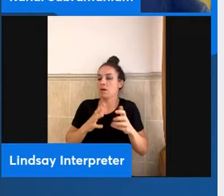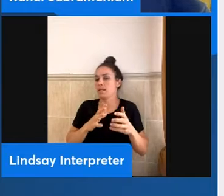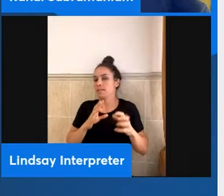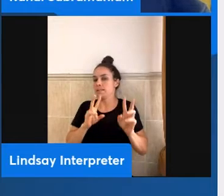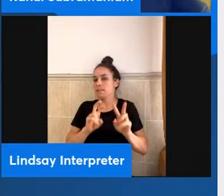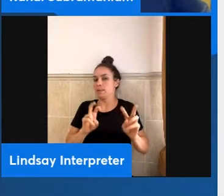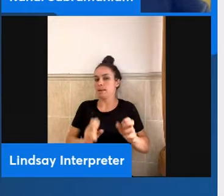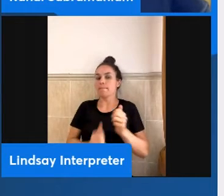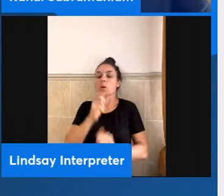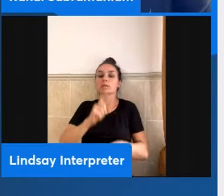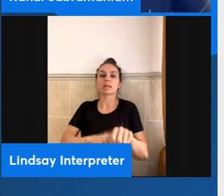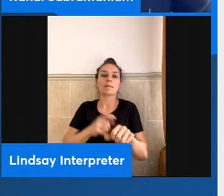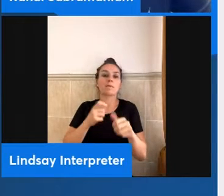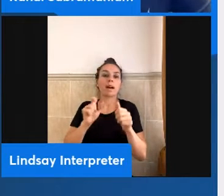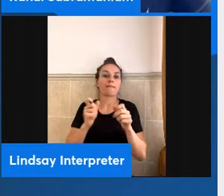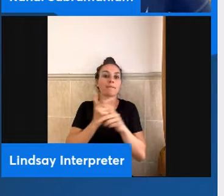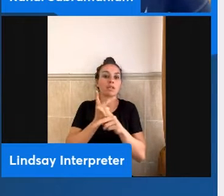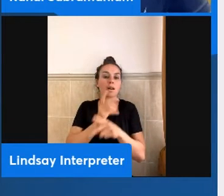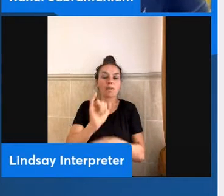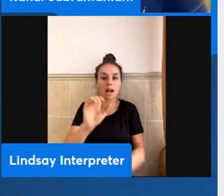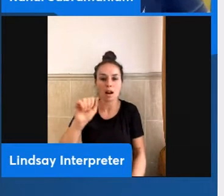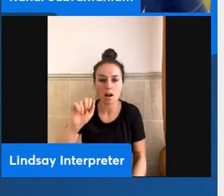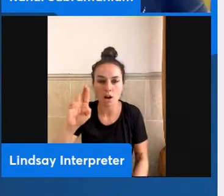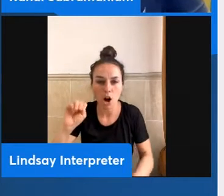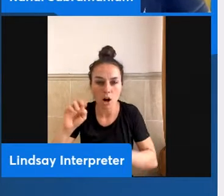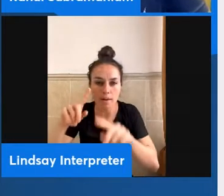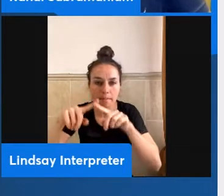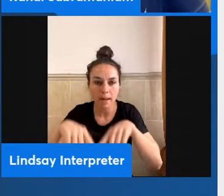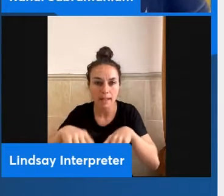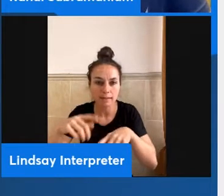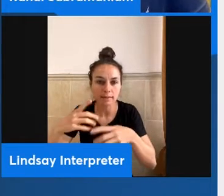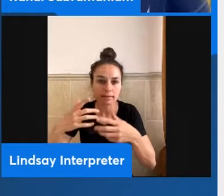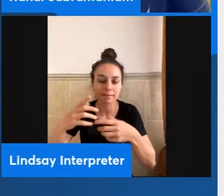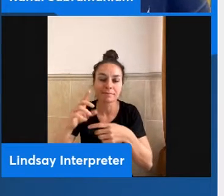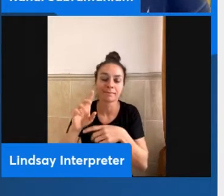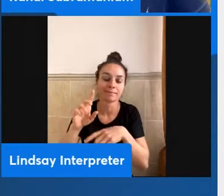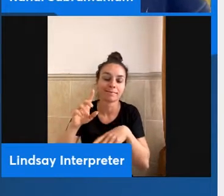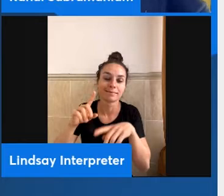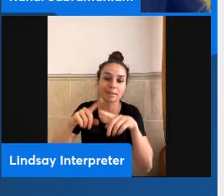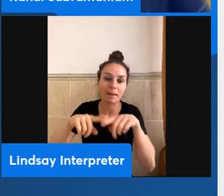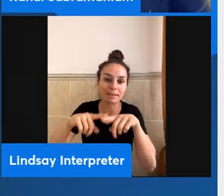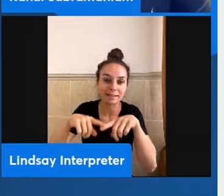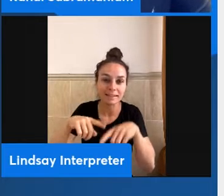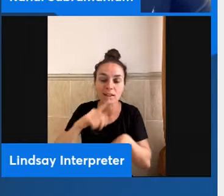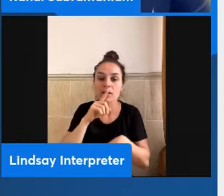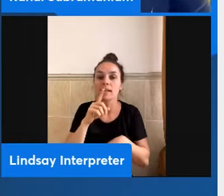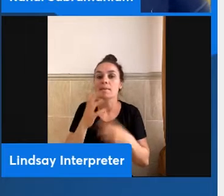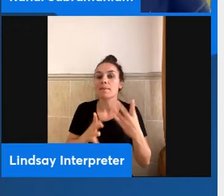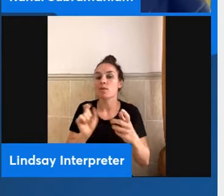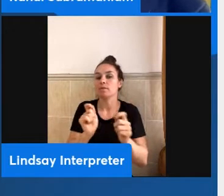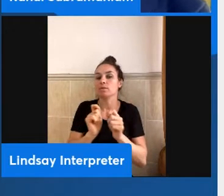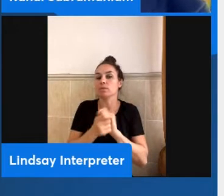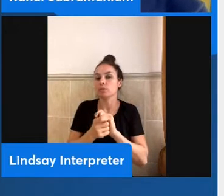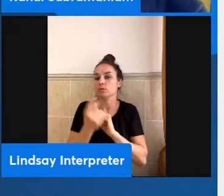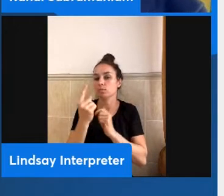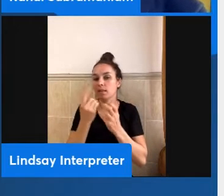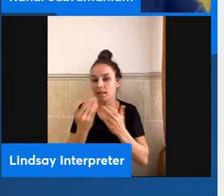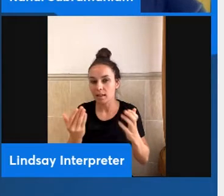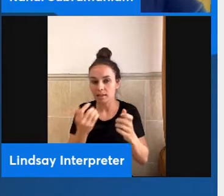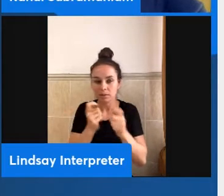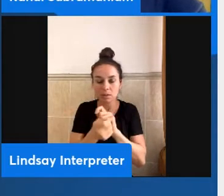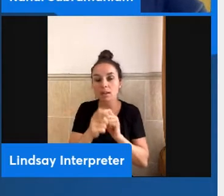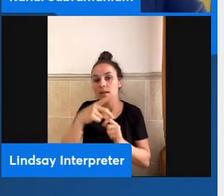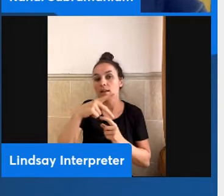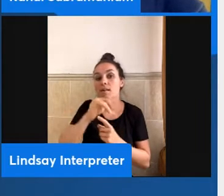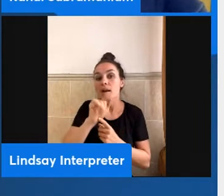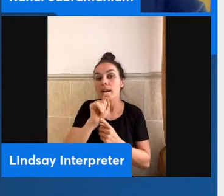the ARM-based dependency, maybe switching one of your compiler flags. So yeah, on something like Python or Ruby where it's interpreted,